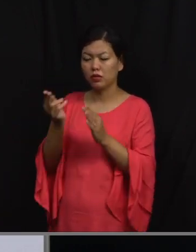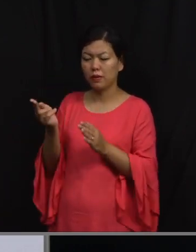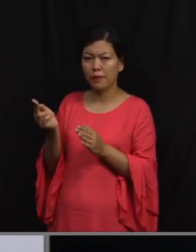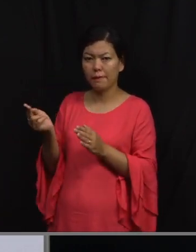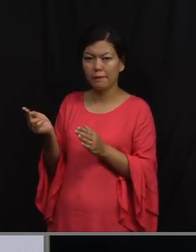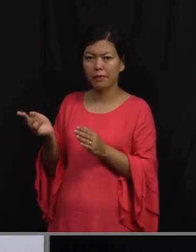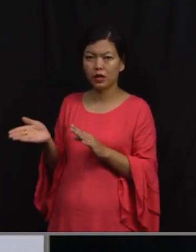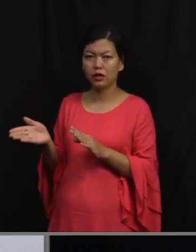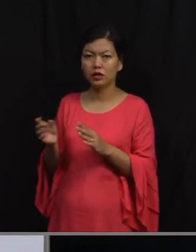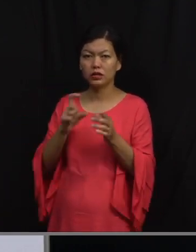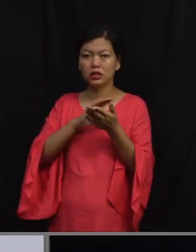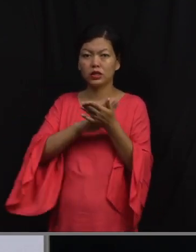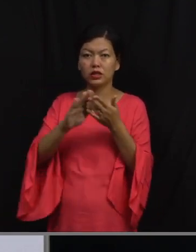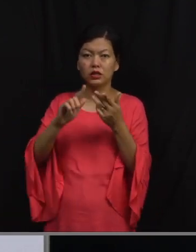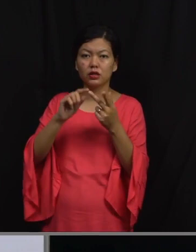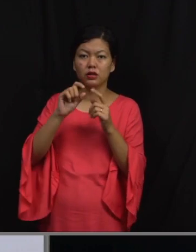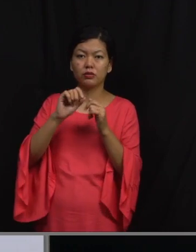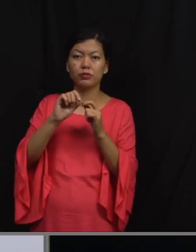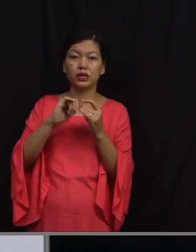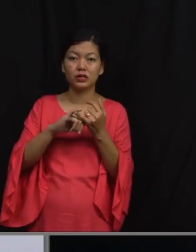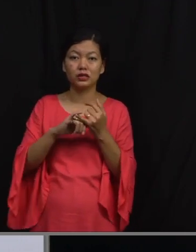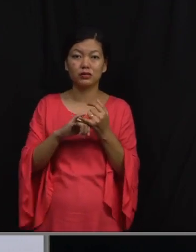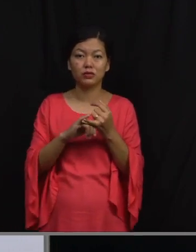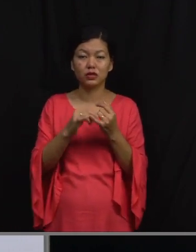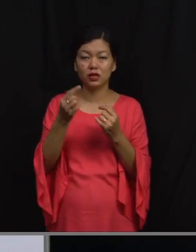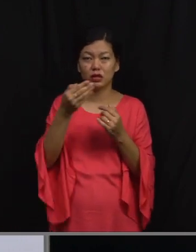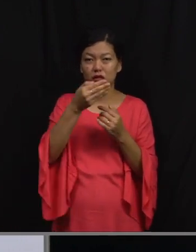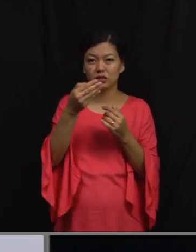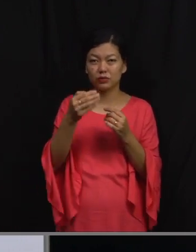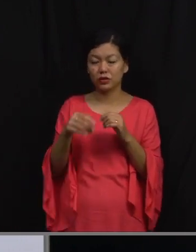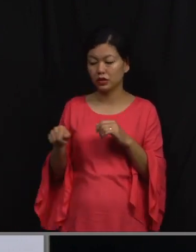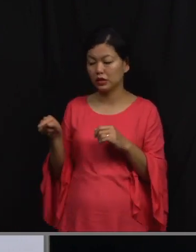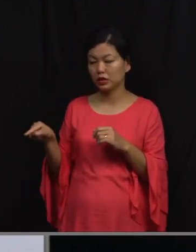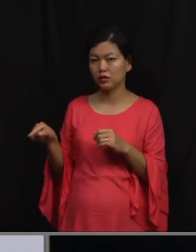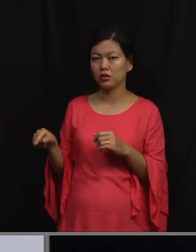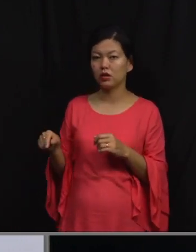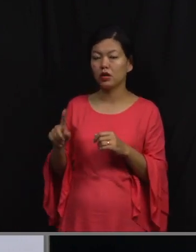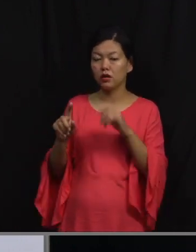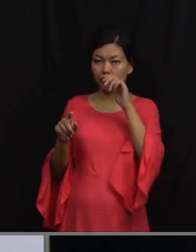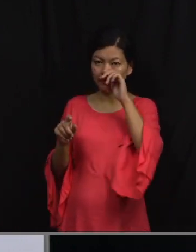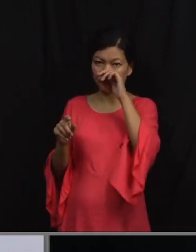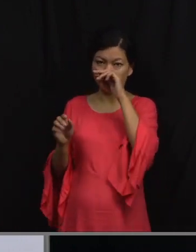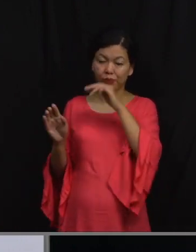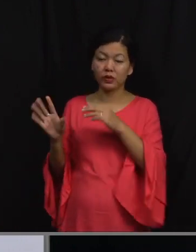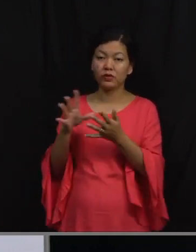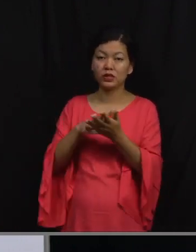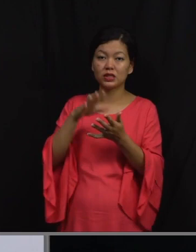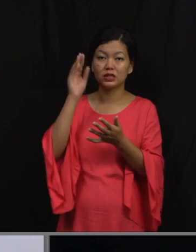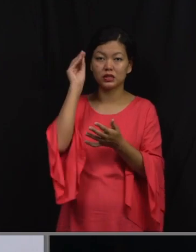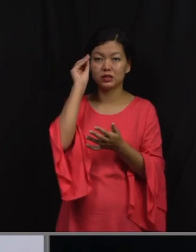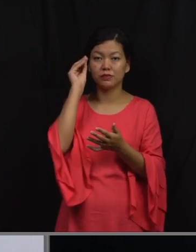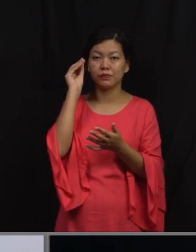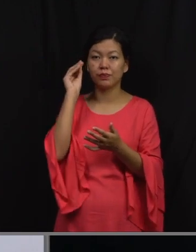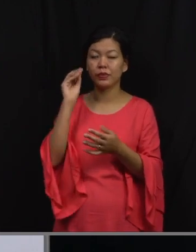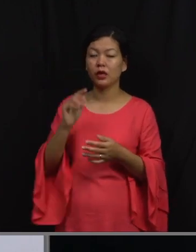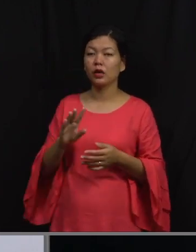everything based on the semiconductors. So first there is a laws and there is a study in physics where